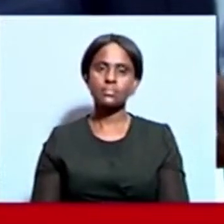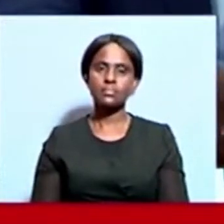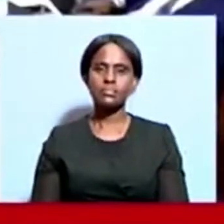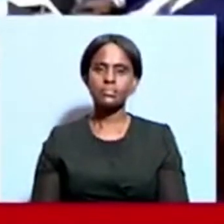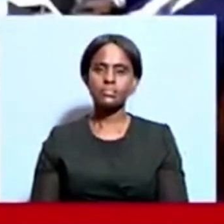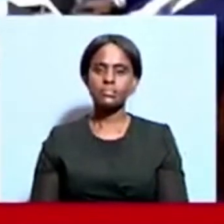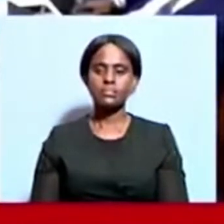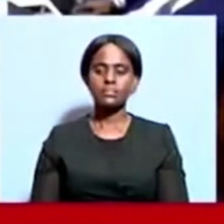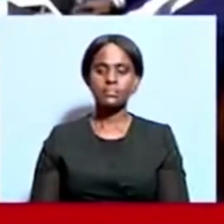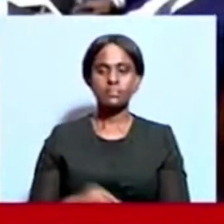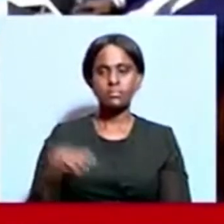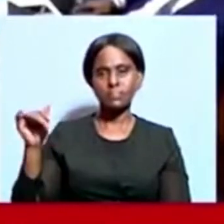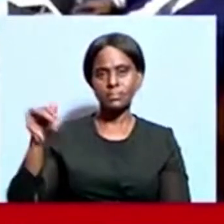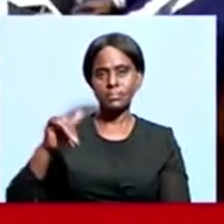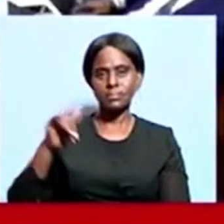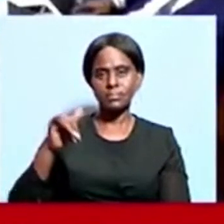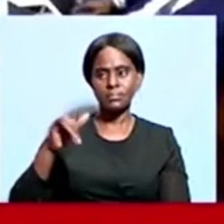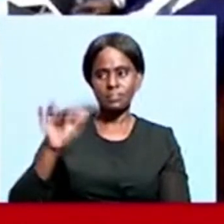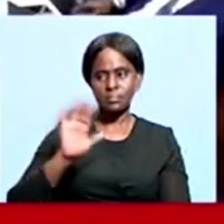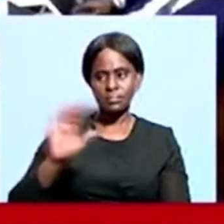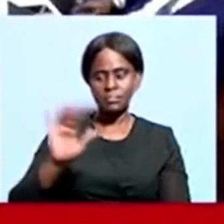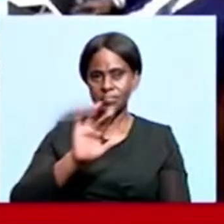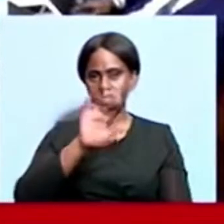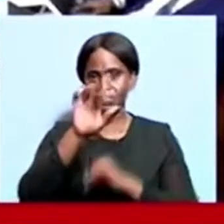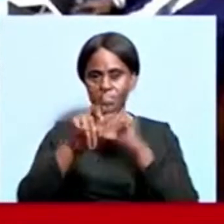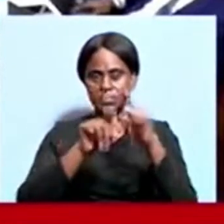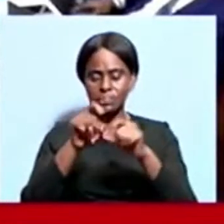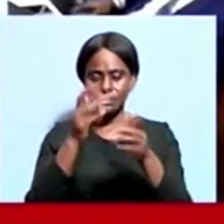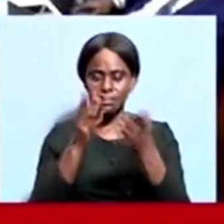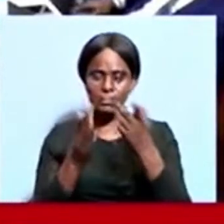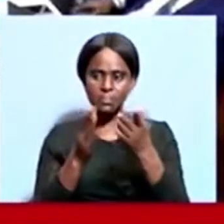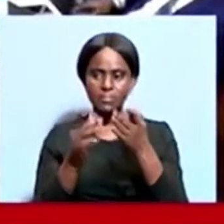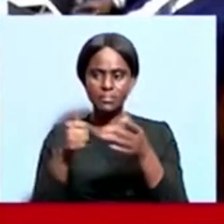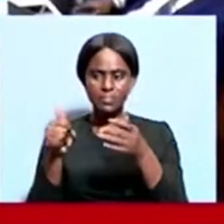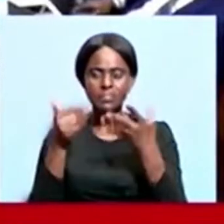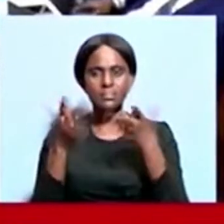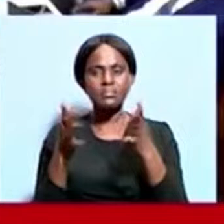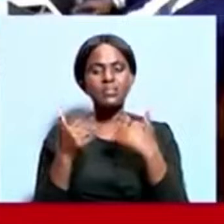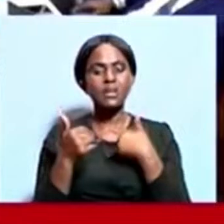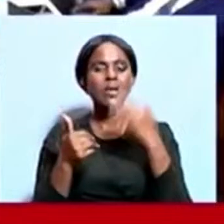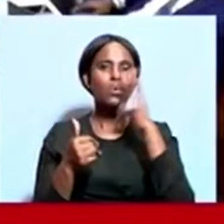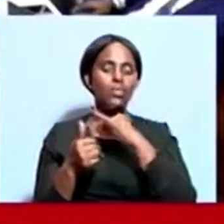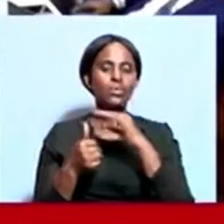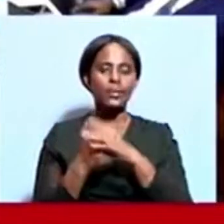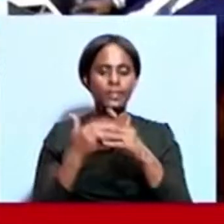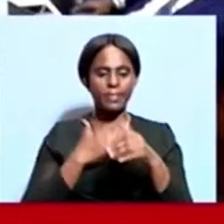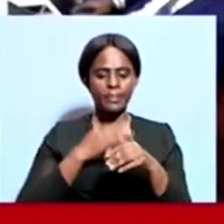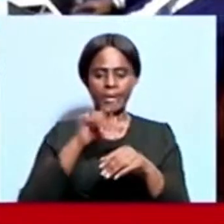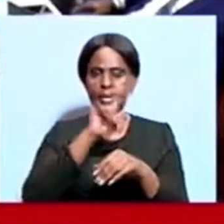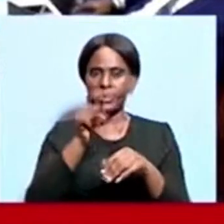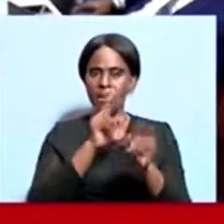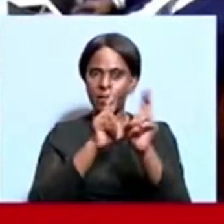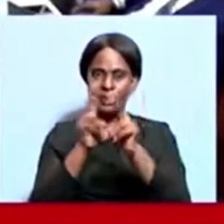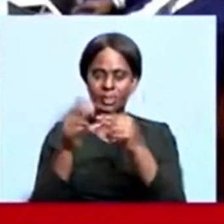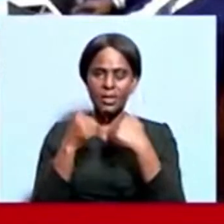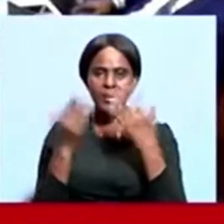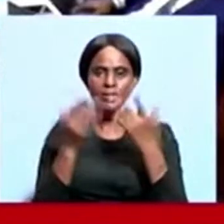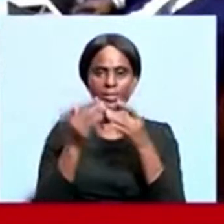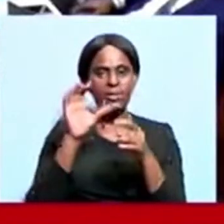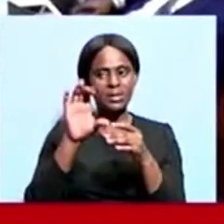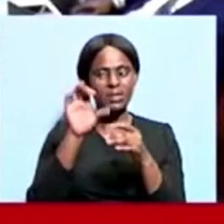Yes. Your question, maybe you do. I think she has lost it. My question is not answered,